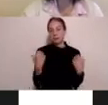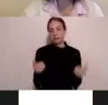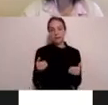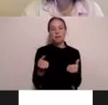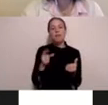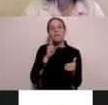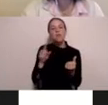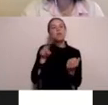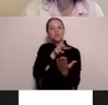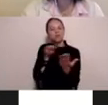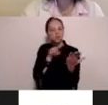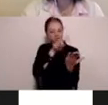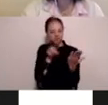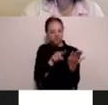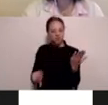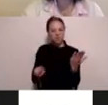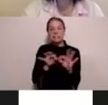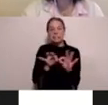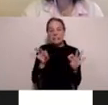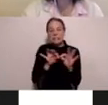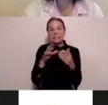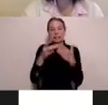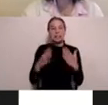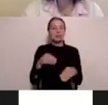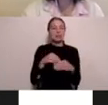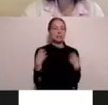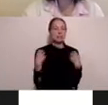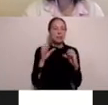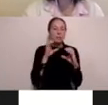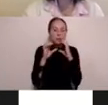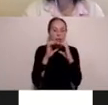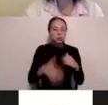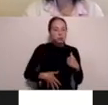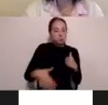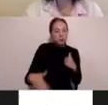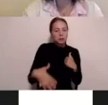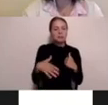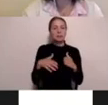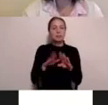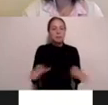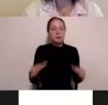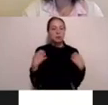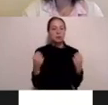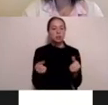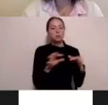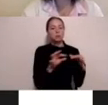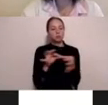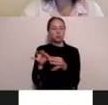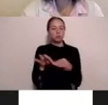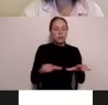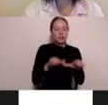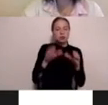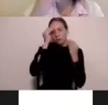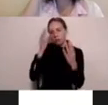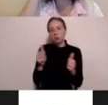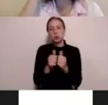and pregnancy and pediatric health who bridge actionable information with the everyday realities of women's experiences and family lives. What